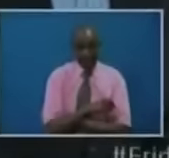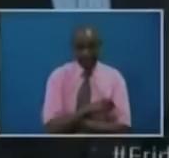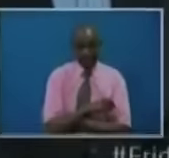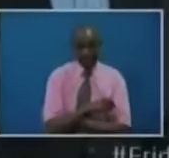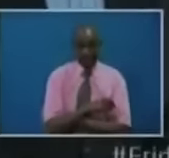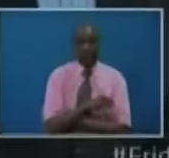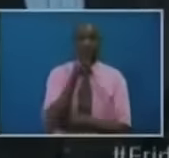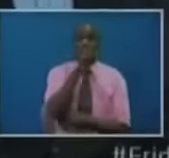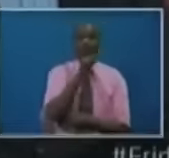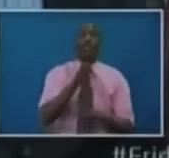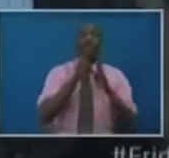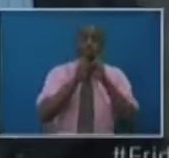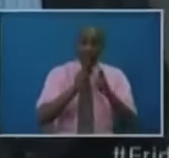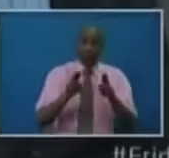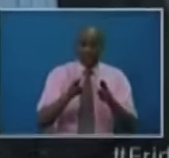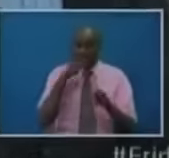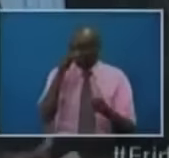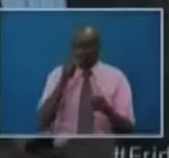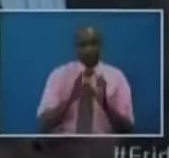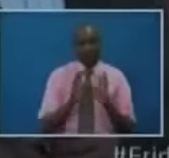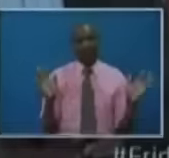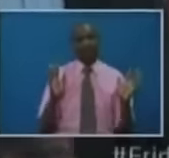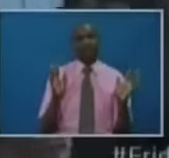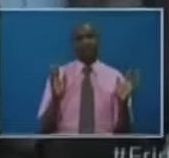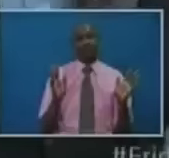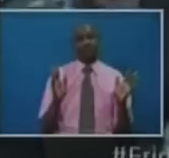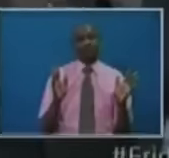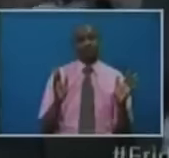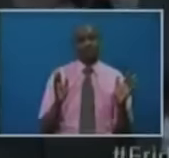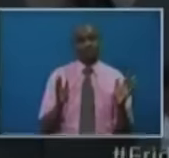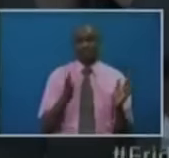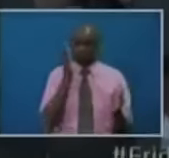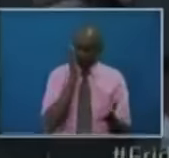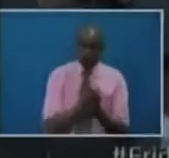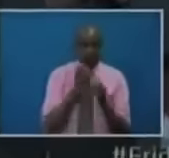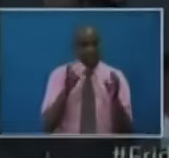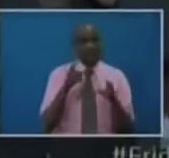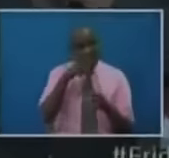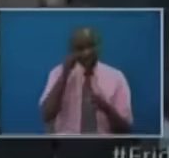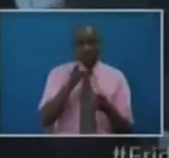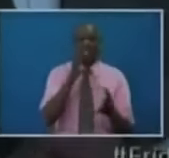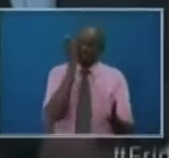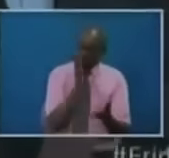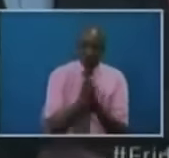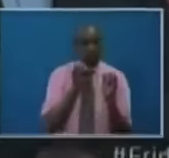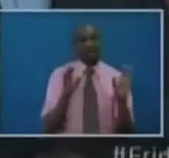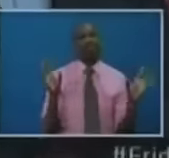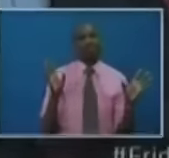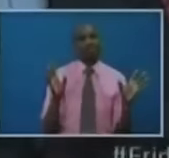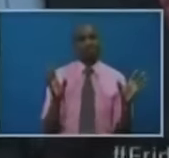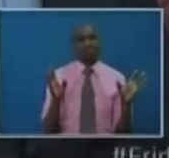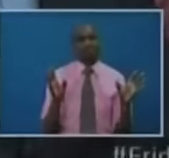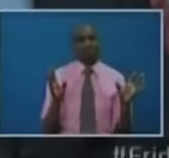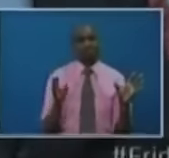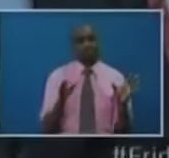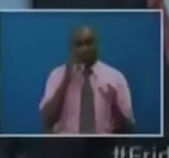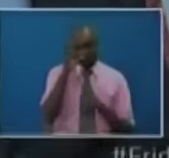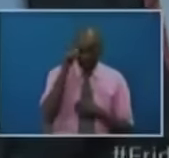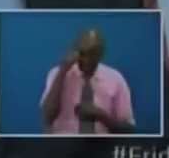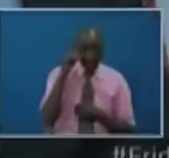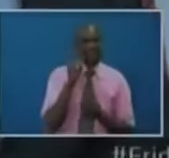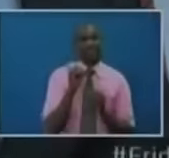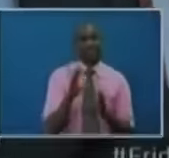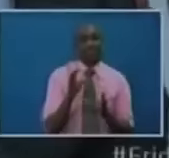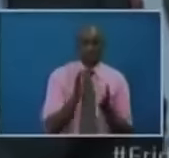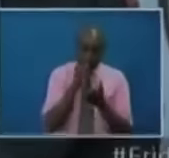those reports remain interim reports that cannot be cited as factual reports on what is obtaining